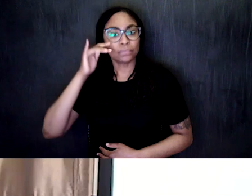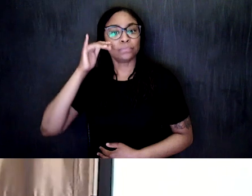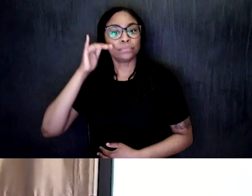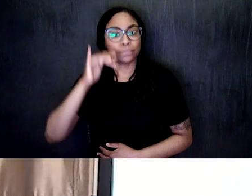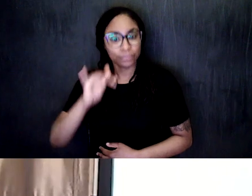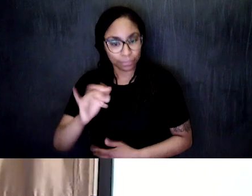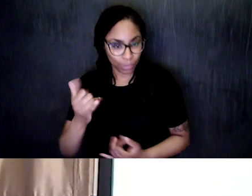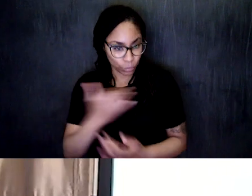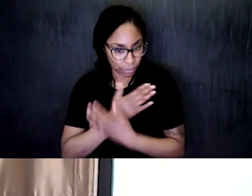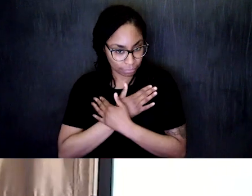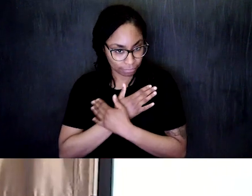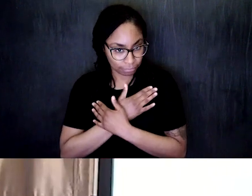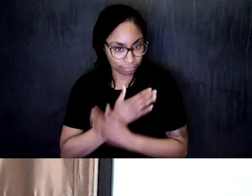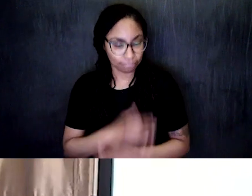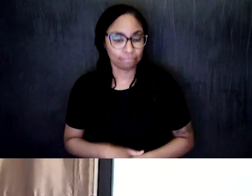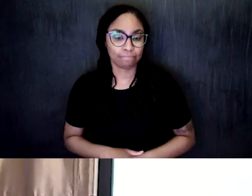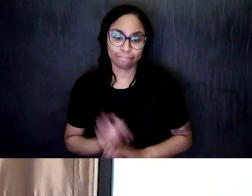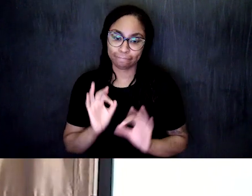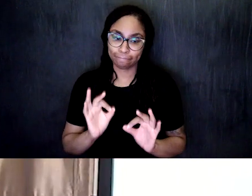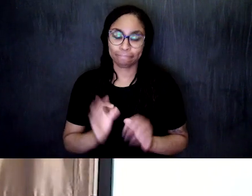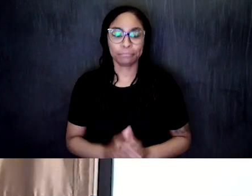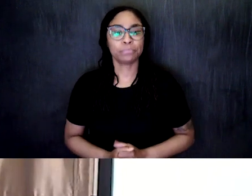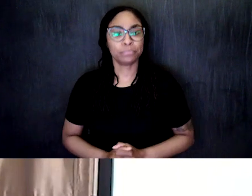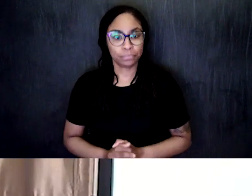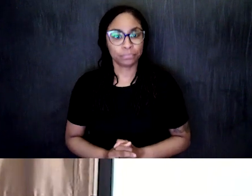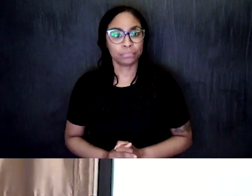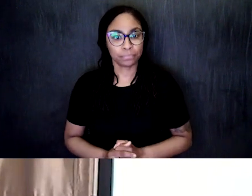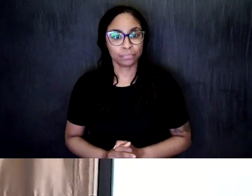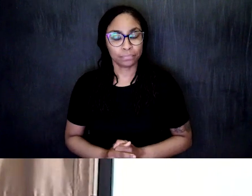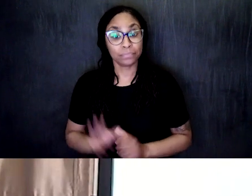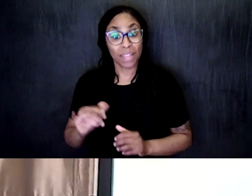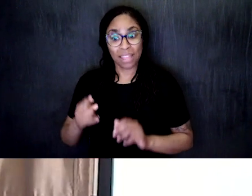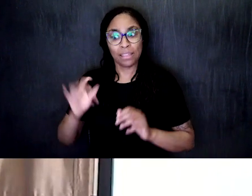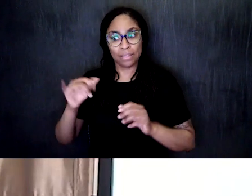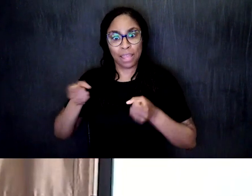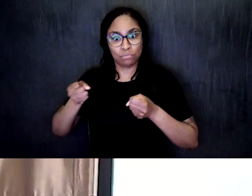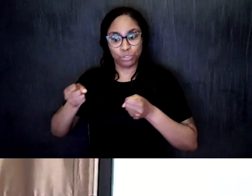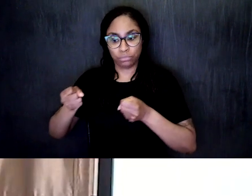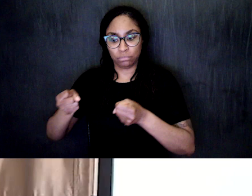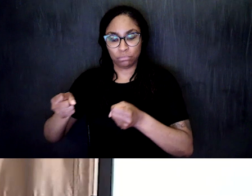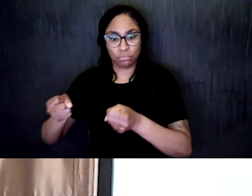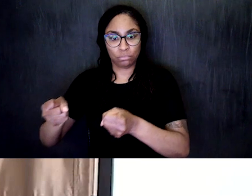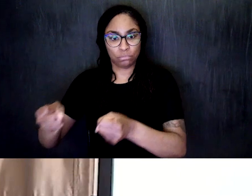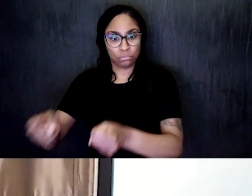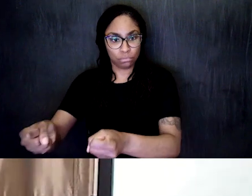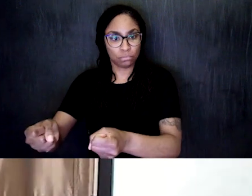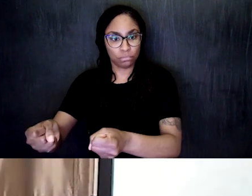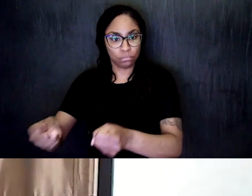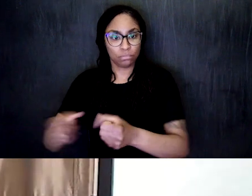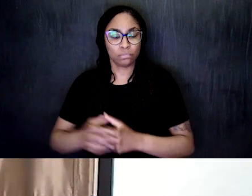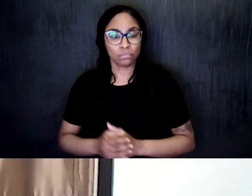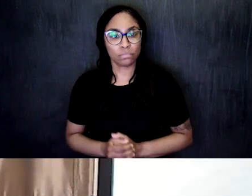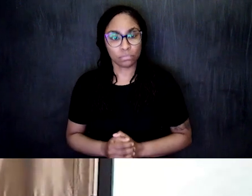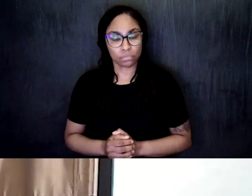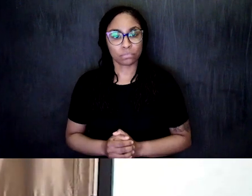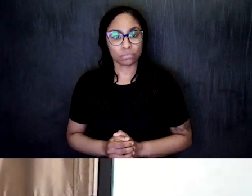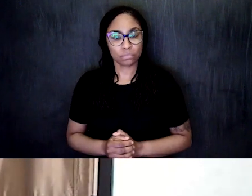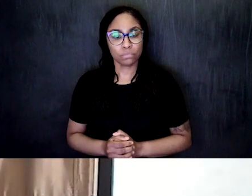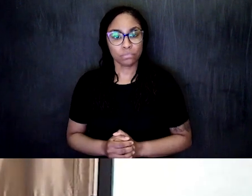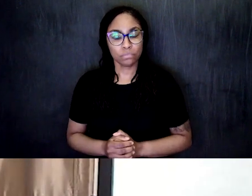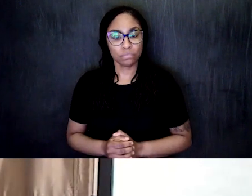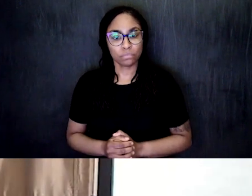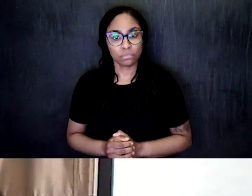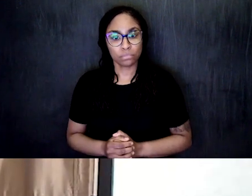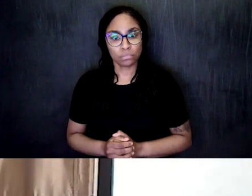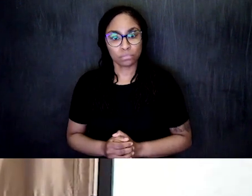And then relax. Good. And now slide the strap down. I'm going to use it, perhaps you don't.